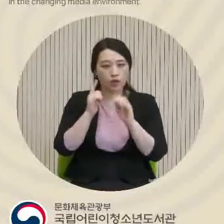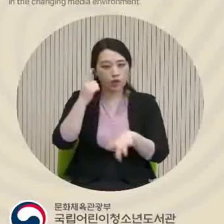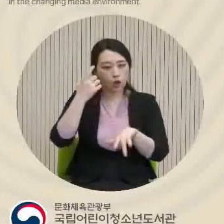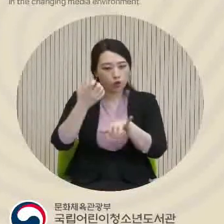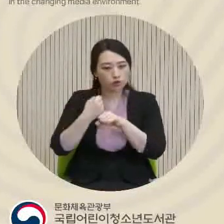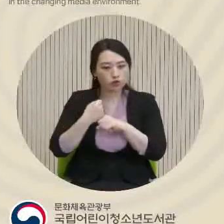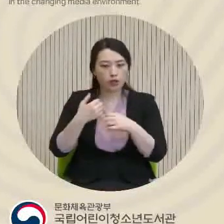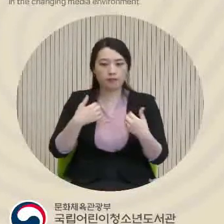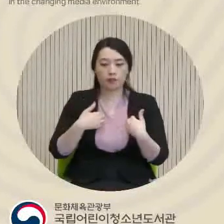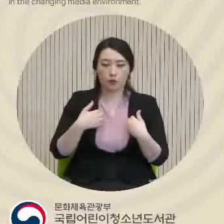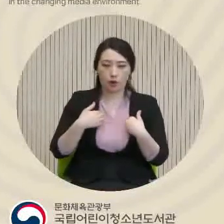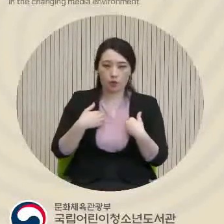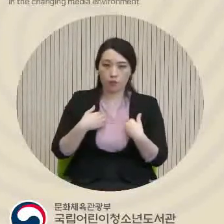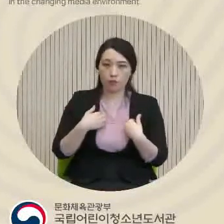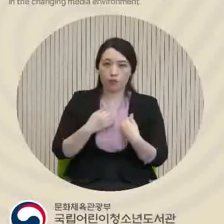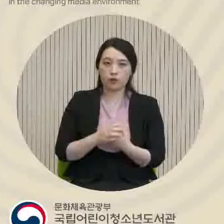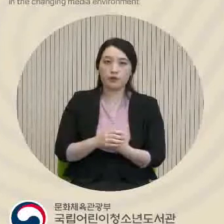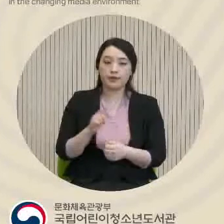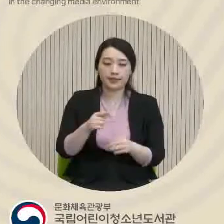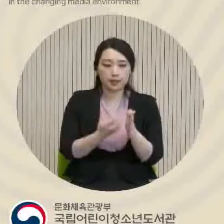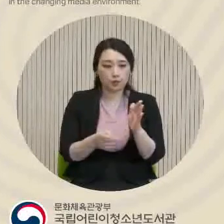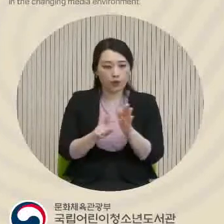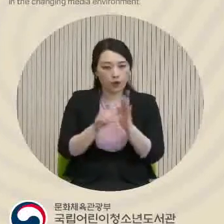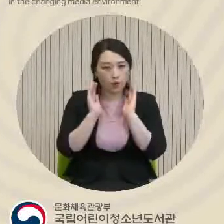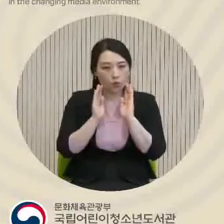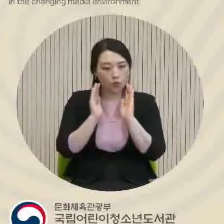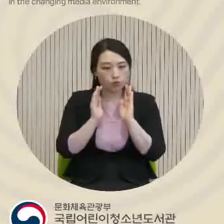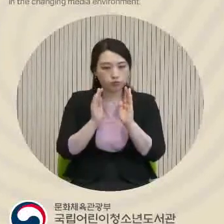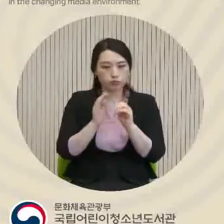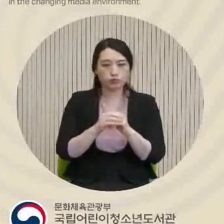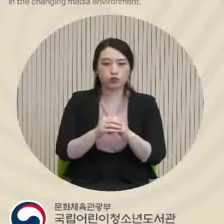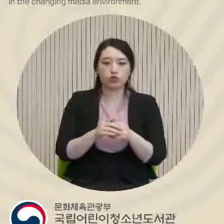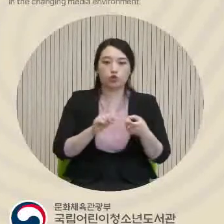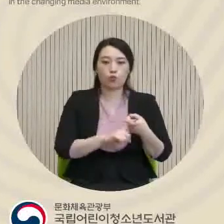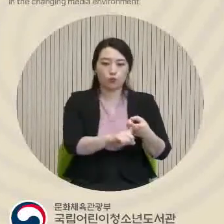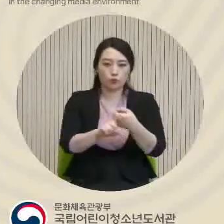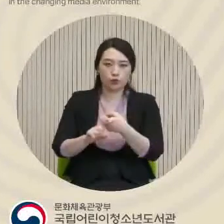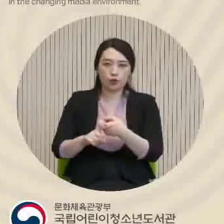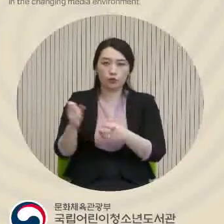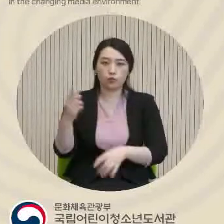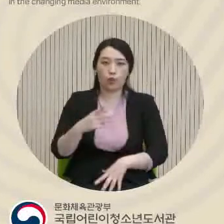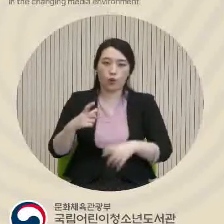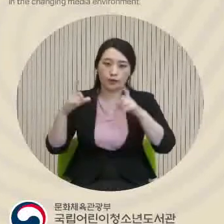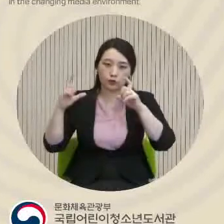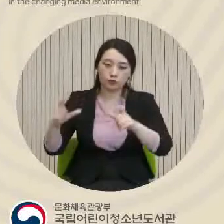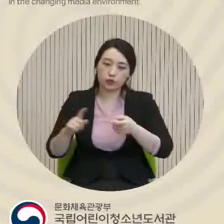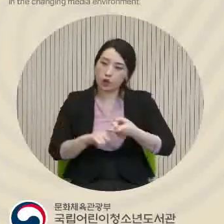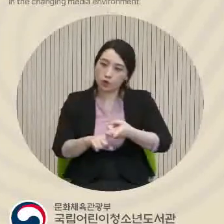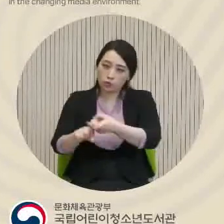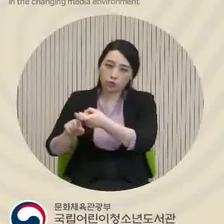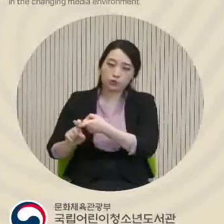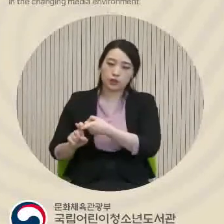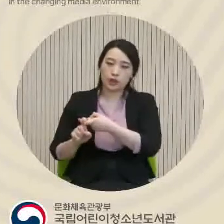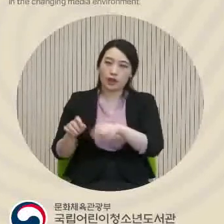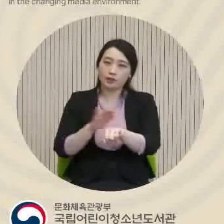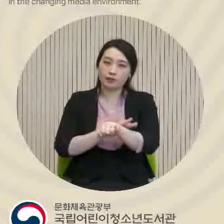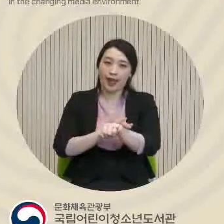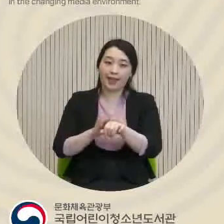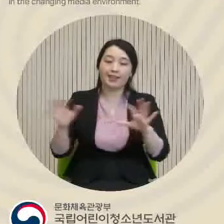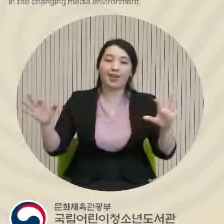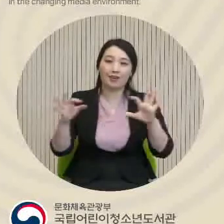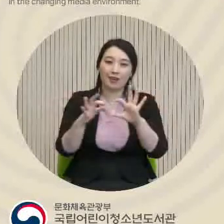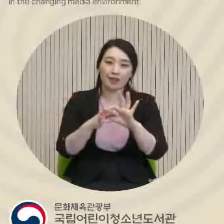So we need to research and practice on these connected learning. And for that, the